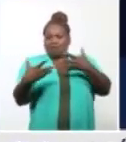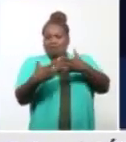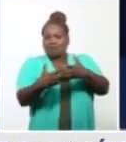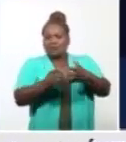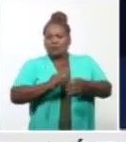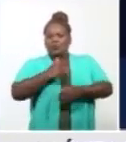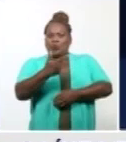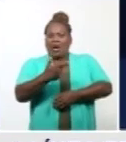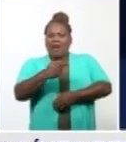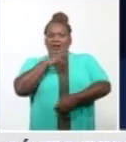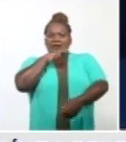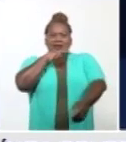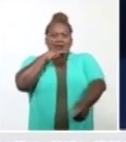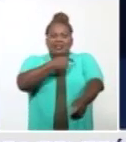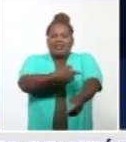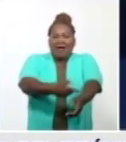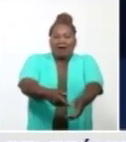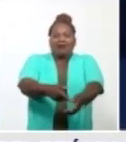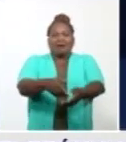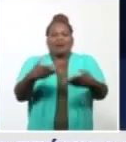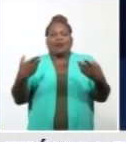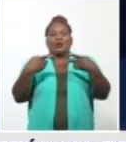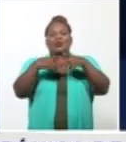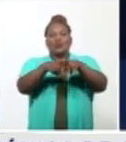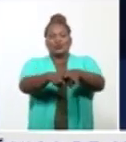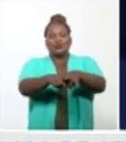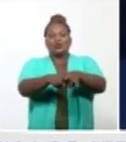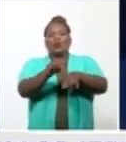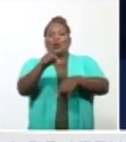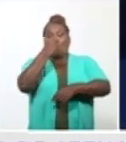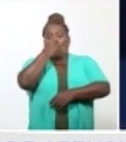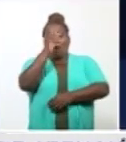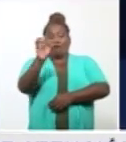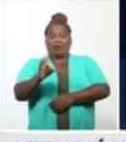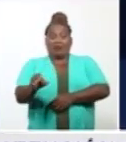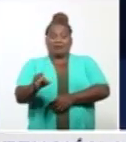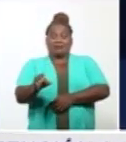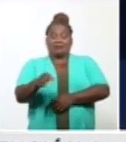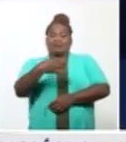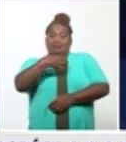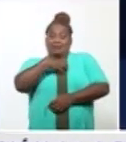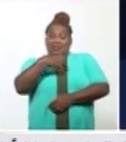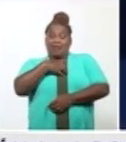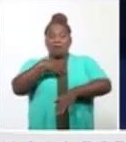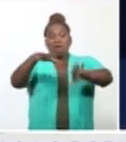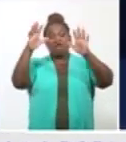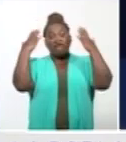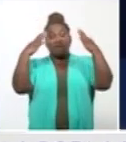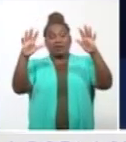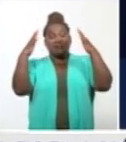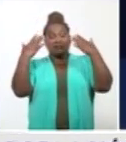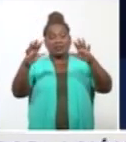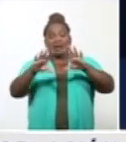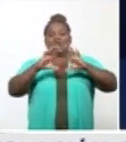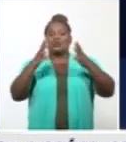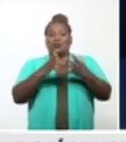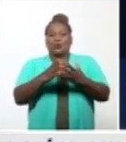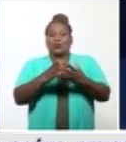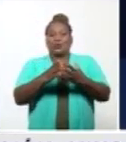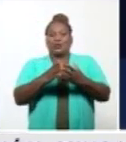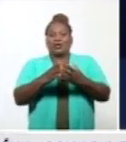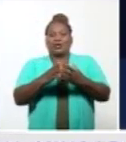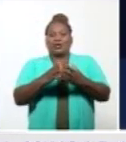by Cubans because of all the cultural ties and the ties of love that unite us with the African